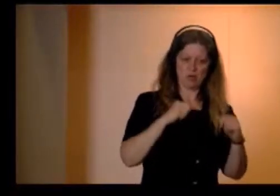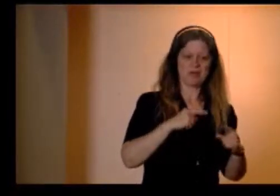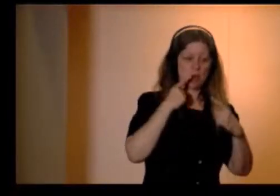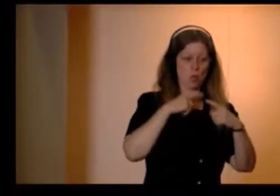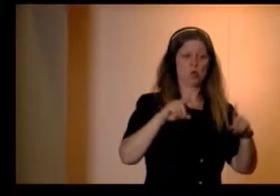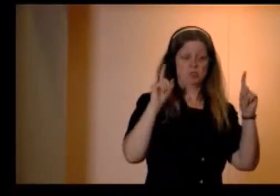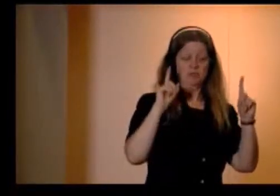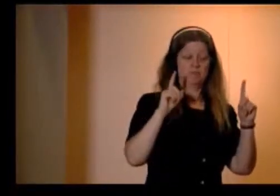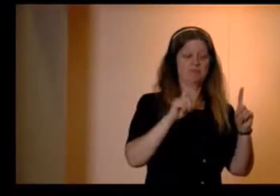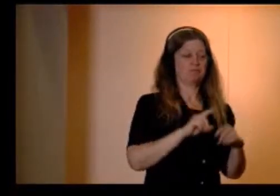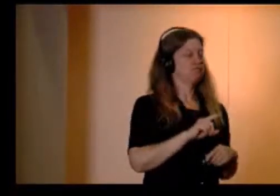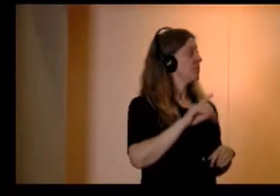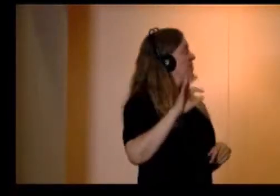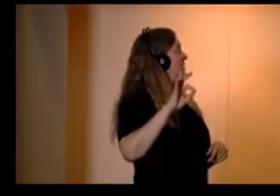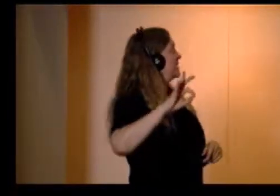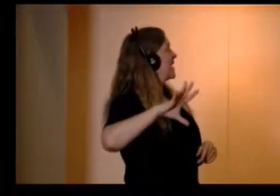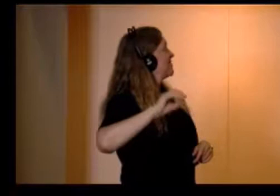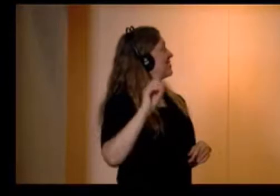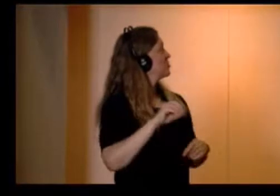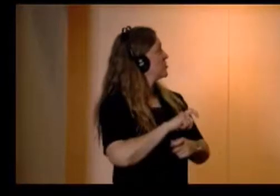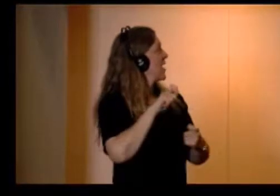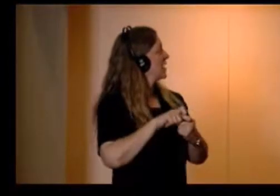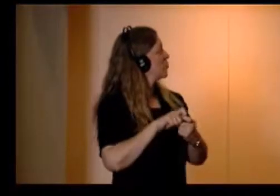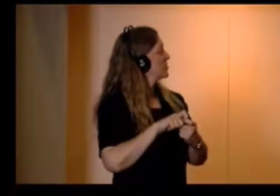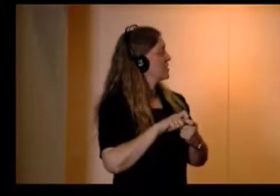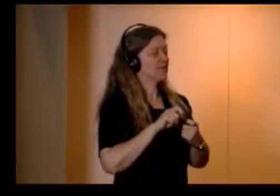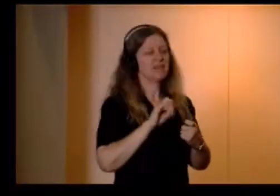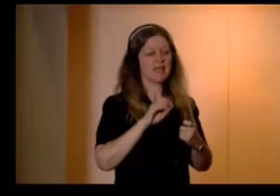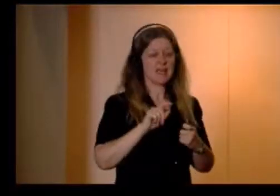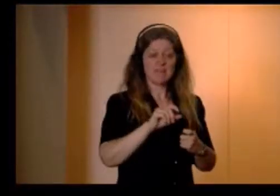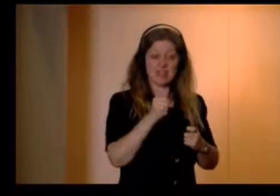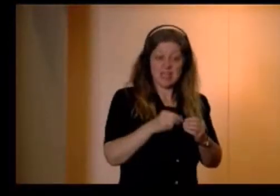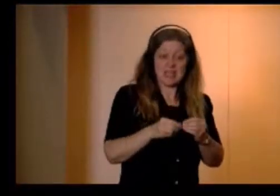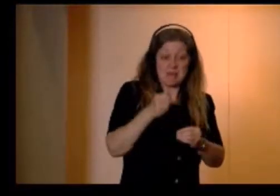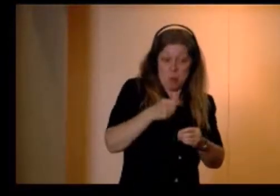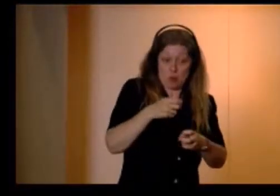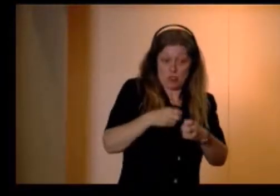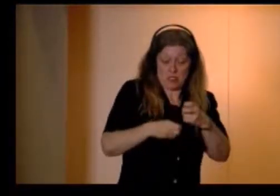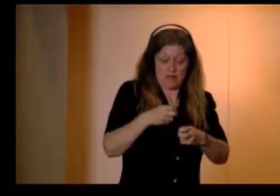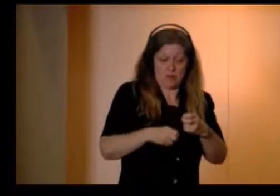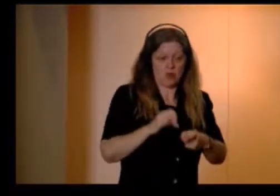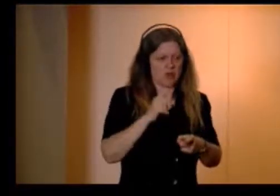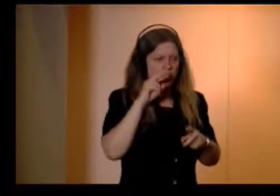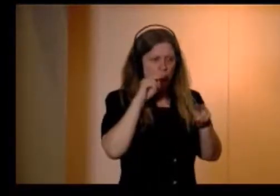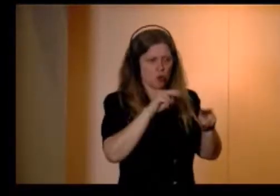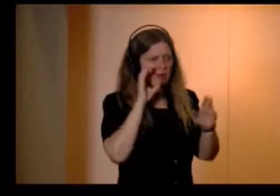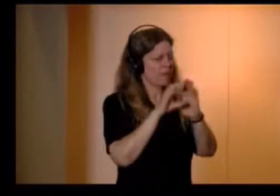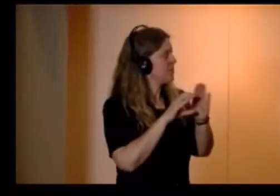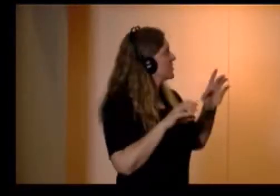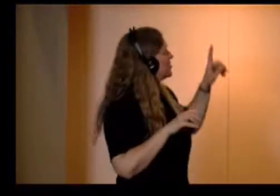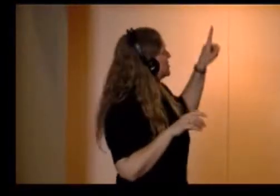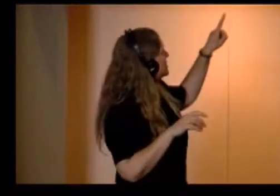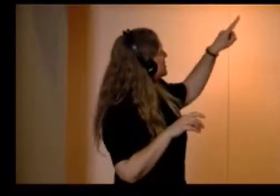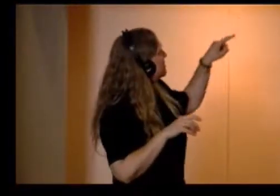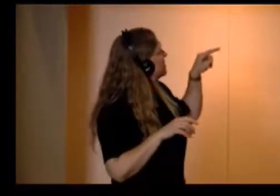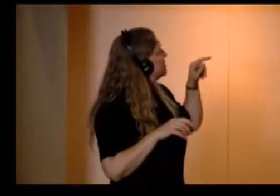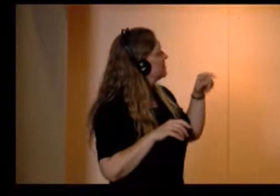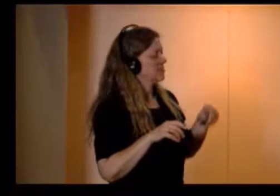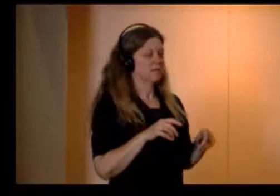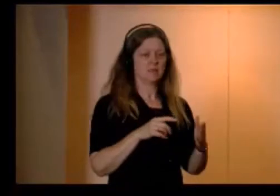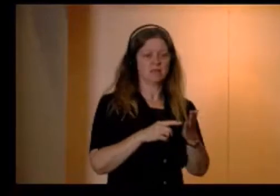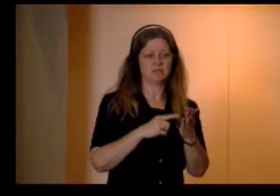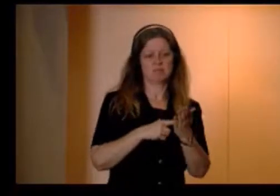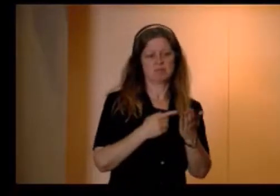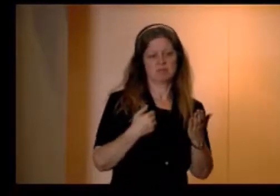a 95% accuracy if you discard the 10 most difficult, which if you look at those images, often they're just something with a little envelope in it or